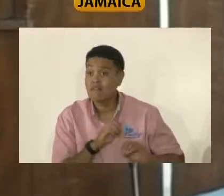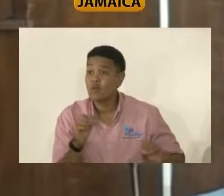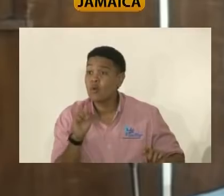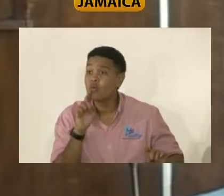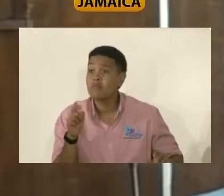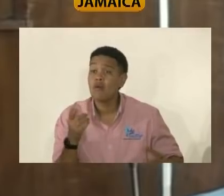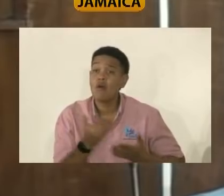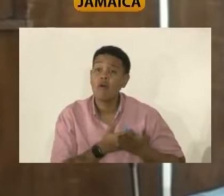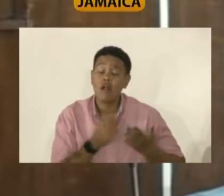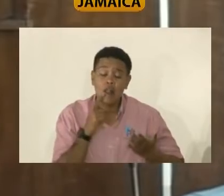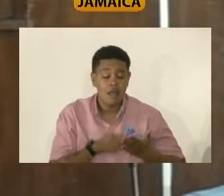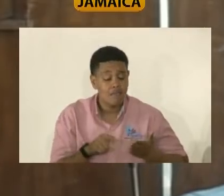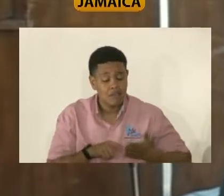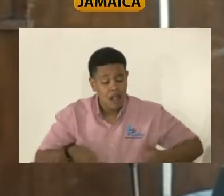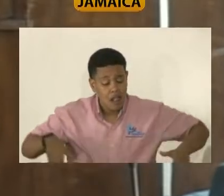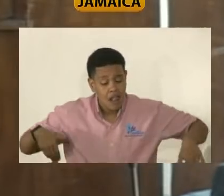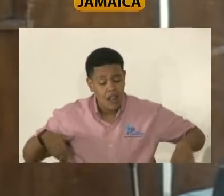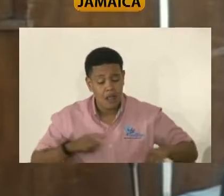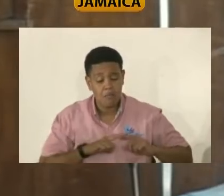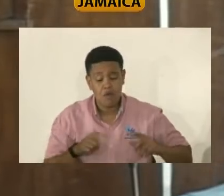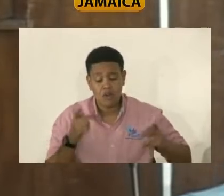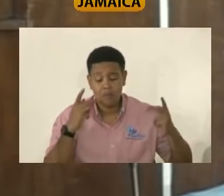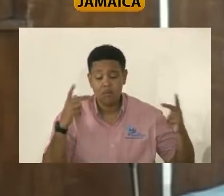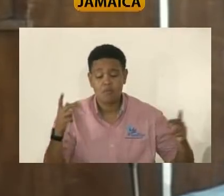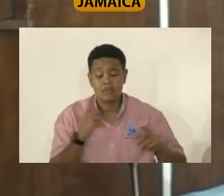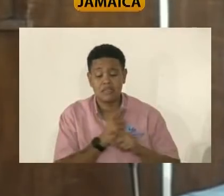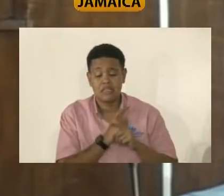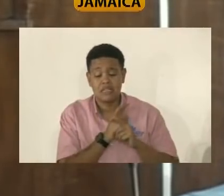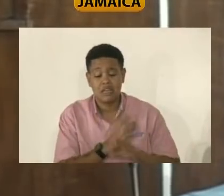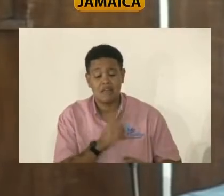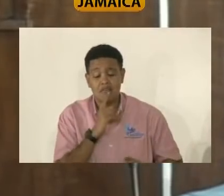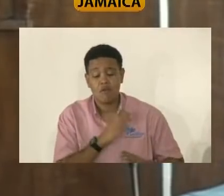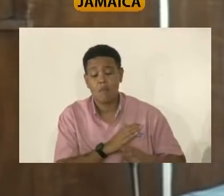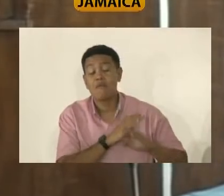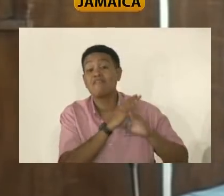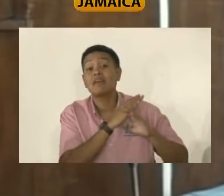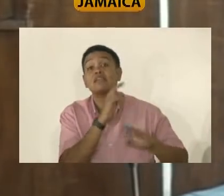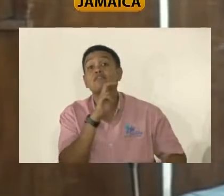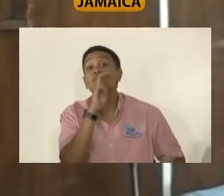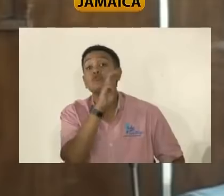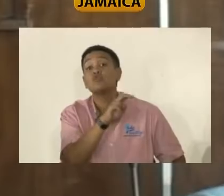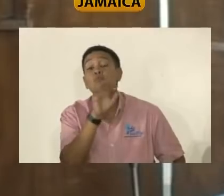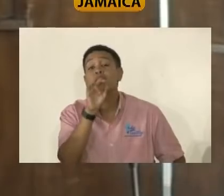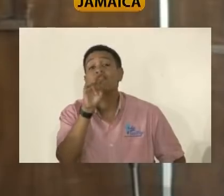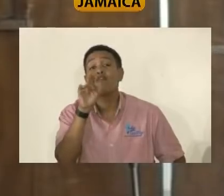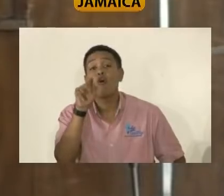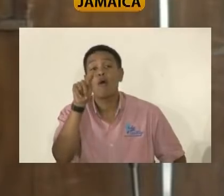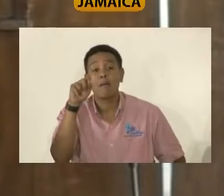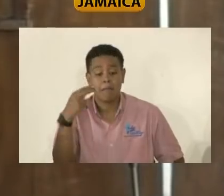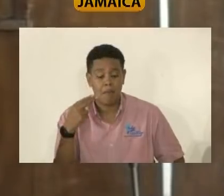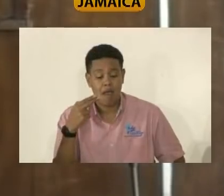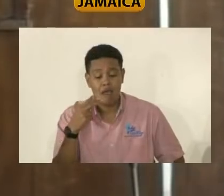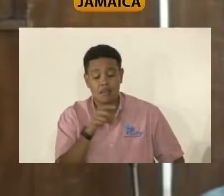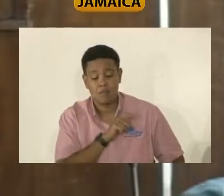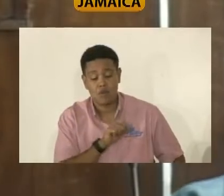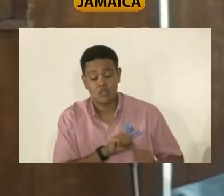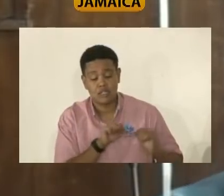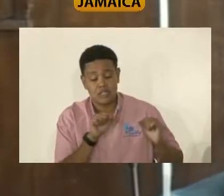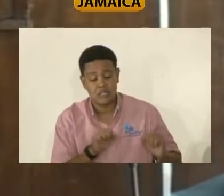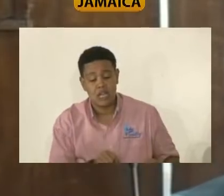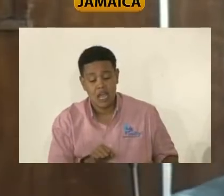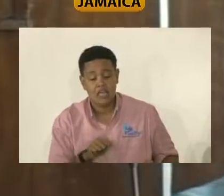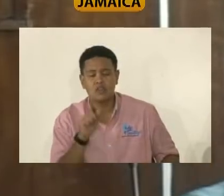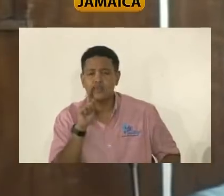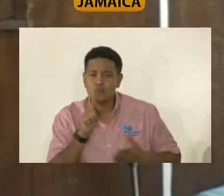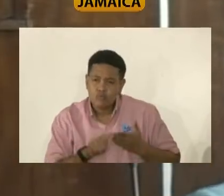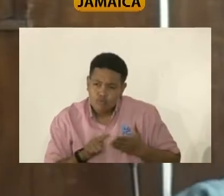various investigations, but the public defender was prevented from visiting the Four Pass station in order